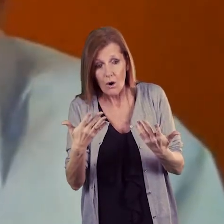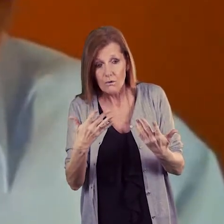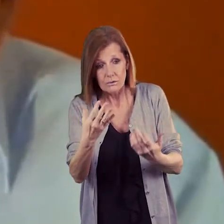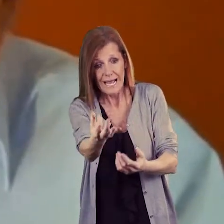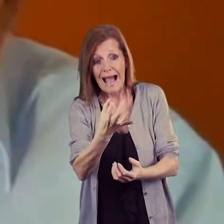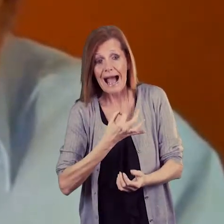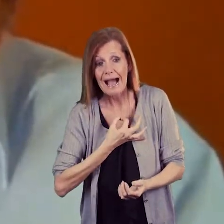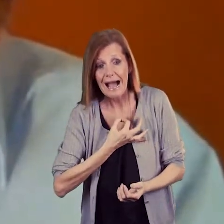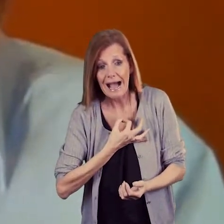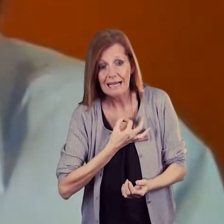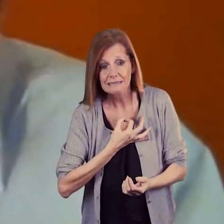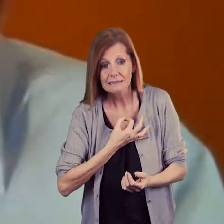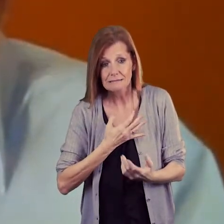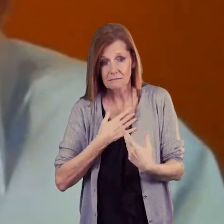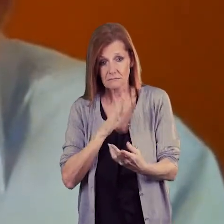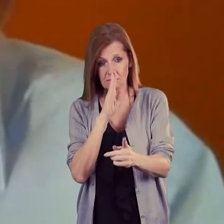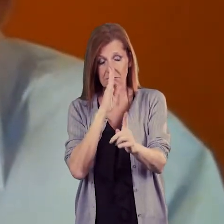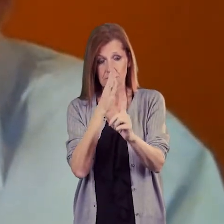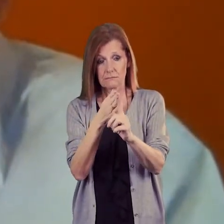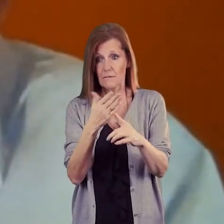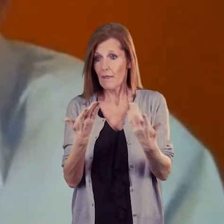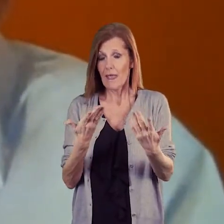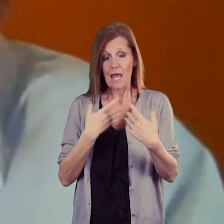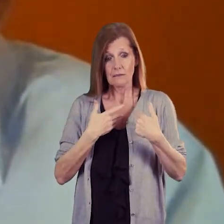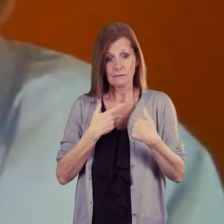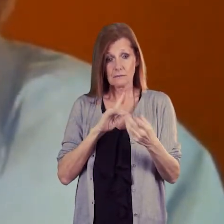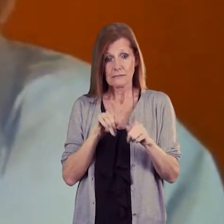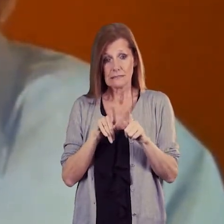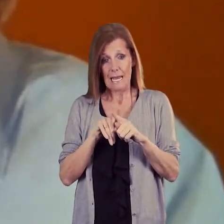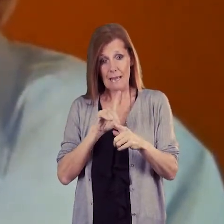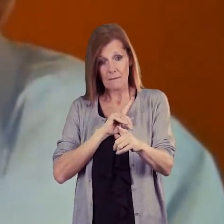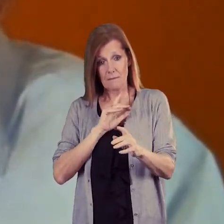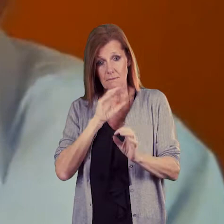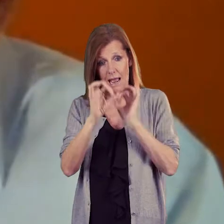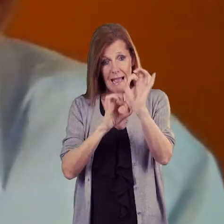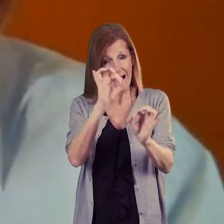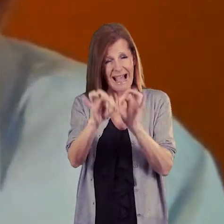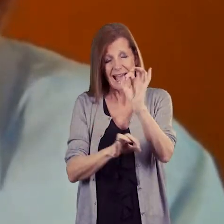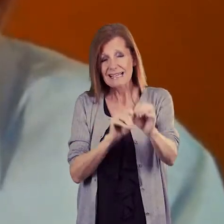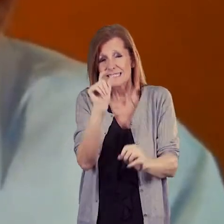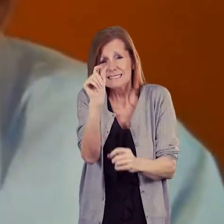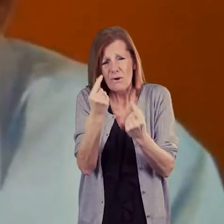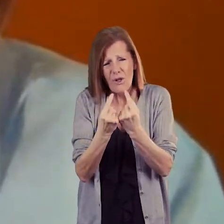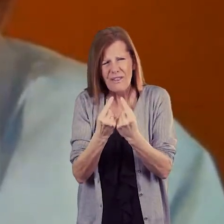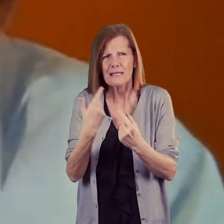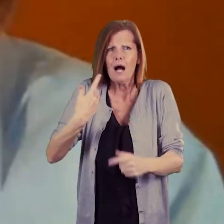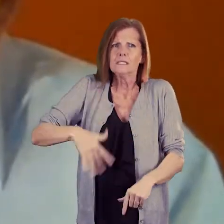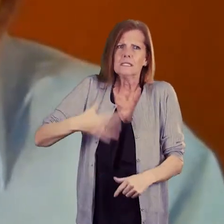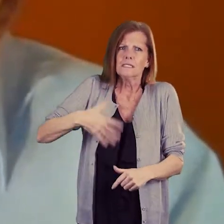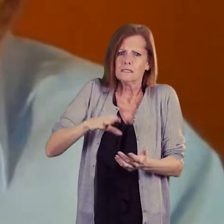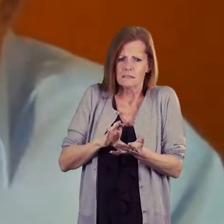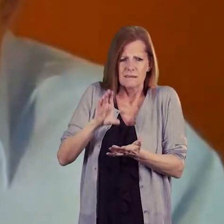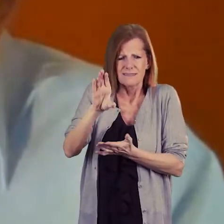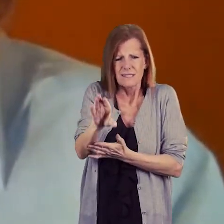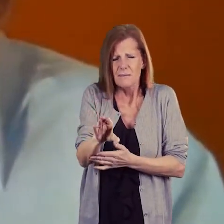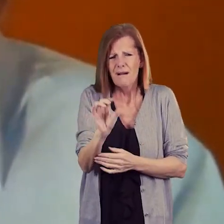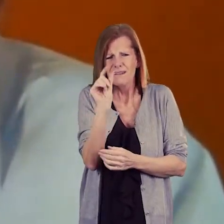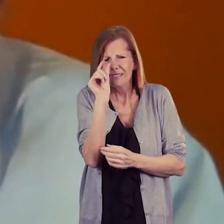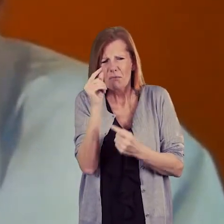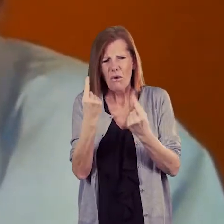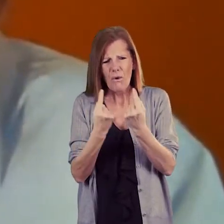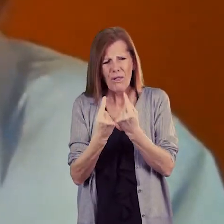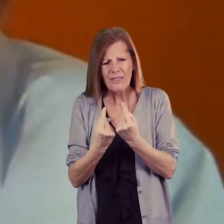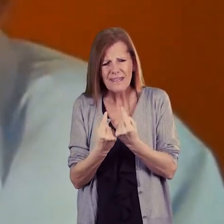just ask me, and I will tell you, and I do. And the simple little things, not costing a fortune, but the simple